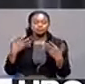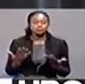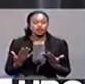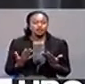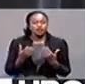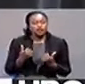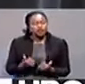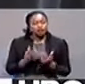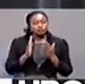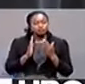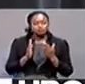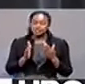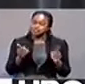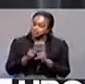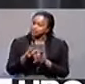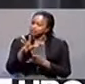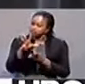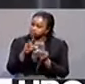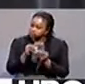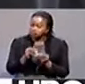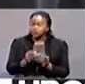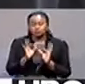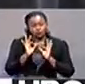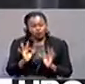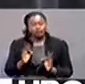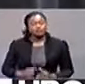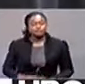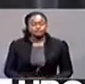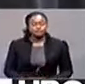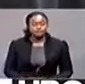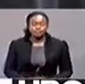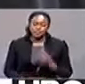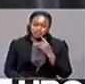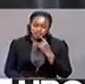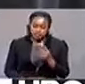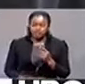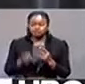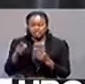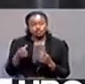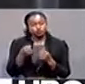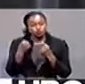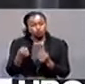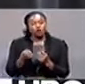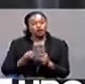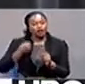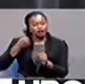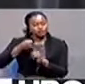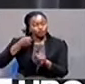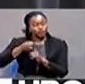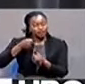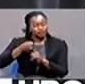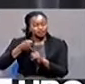He has summarized it for us very well. He said he was a strong advocate